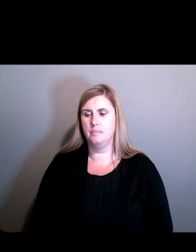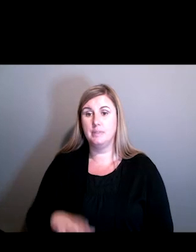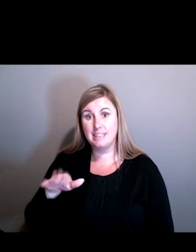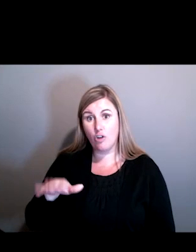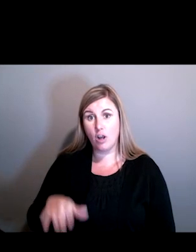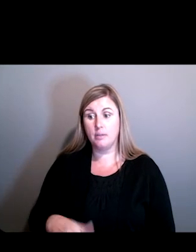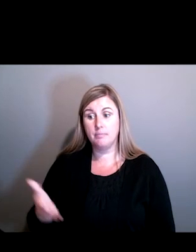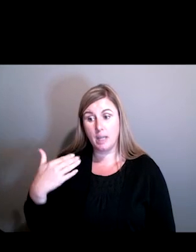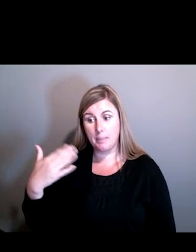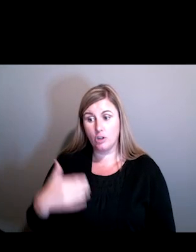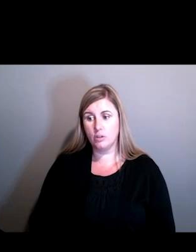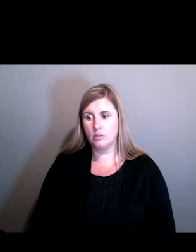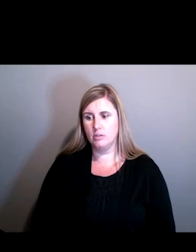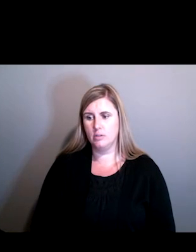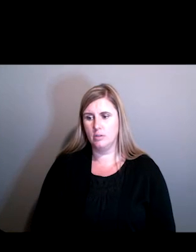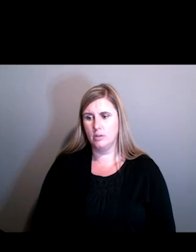Sarah, come here.